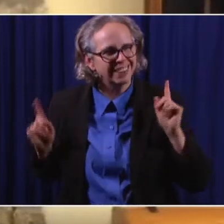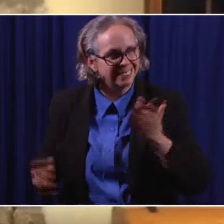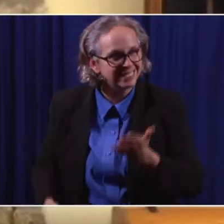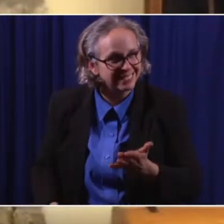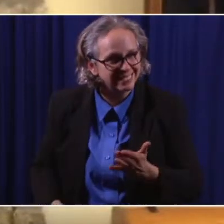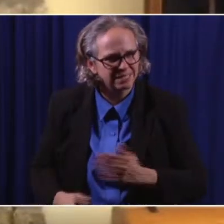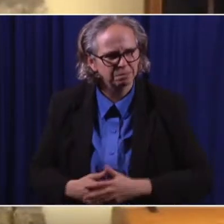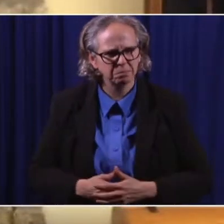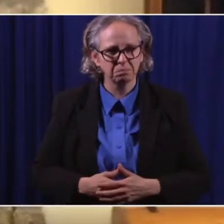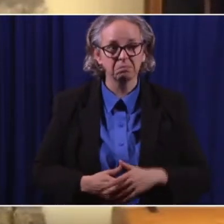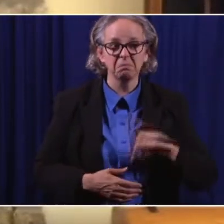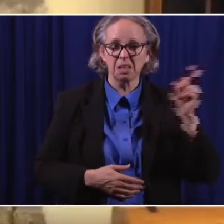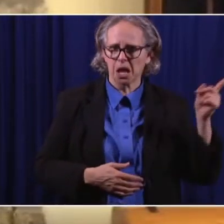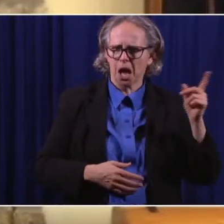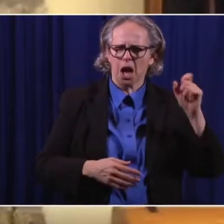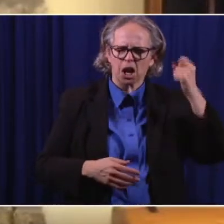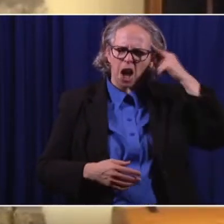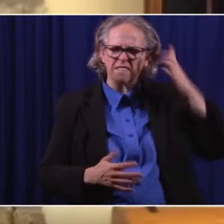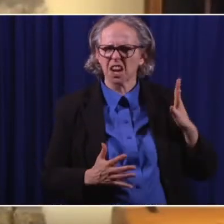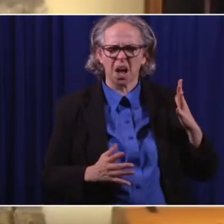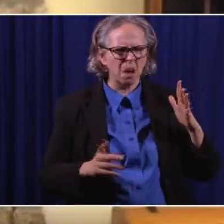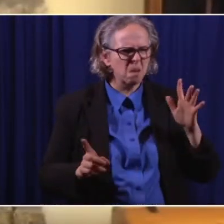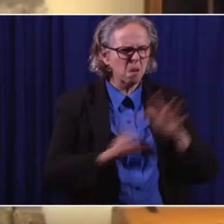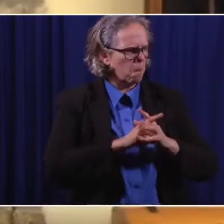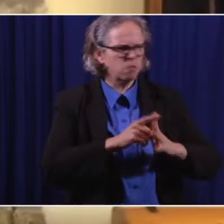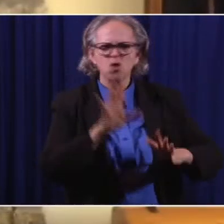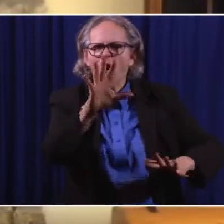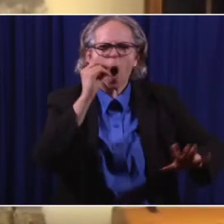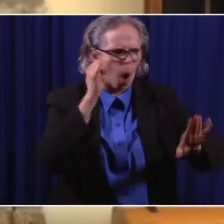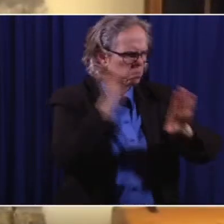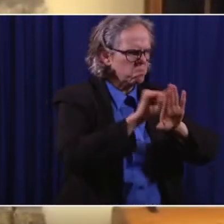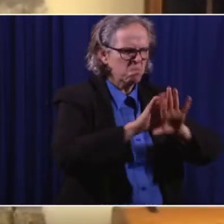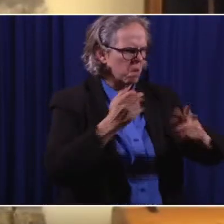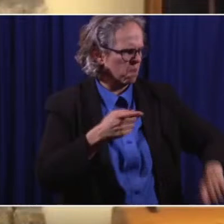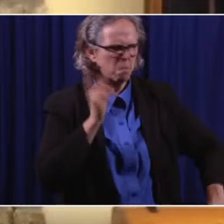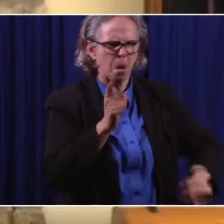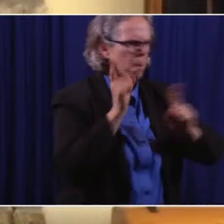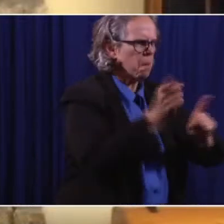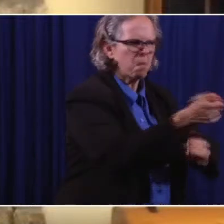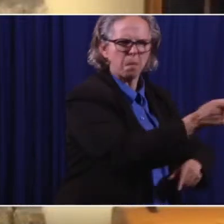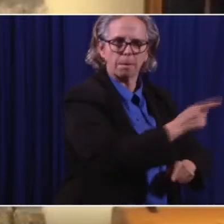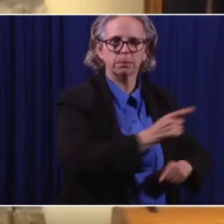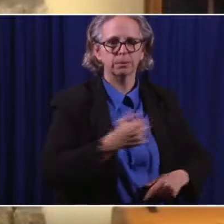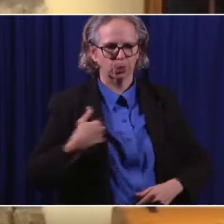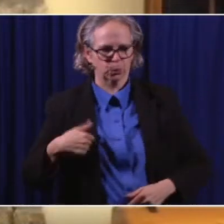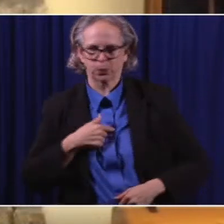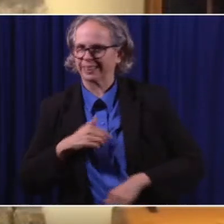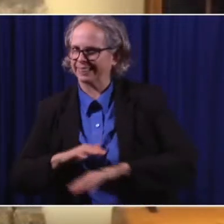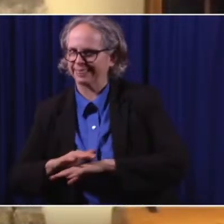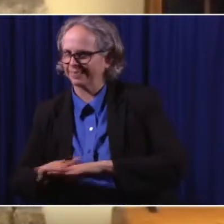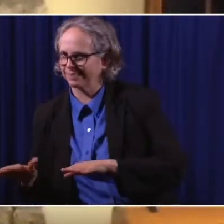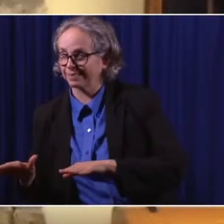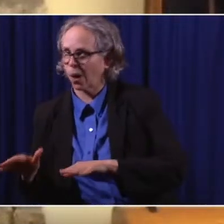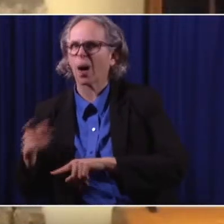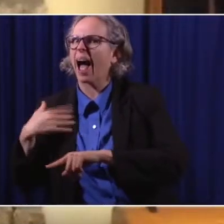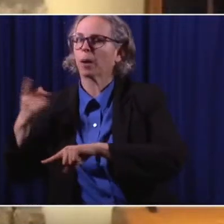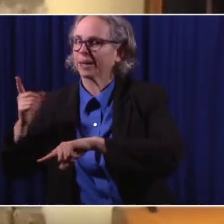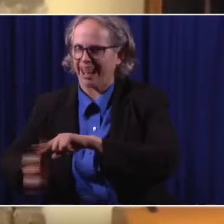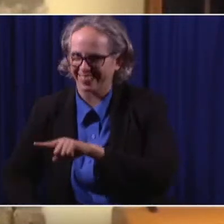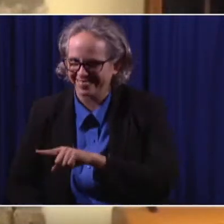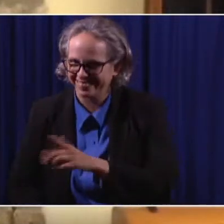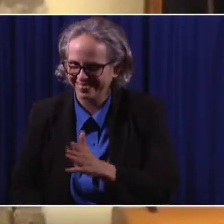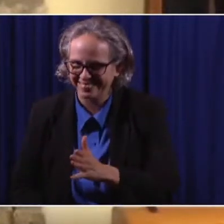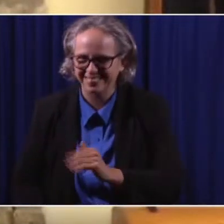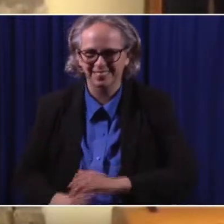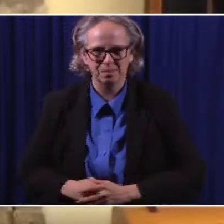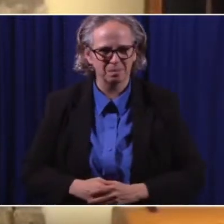that, you're not having a party. Government's not going to, can't be everywhere, and it's not going to say, hey, where's your mask?